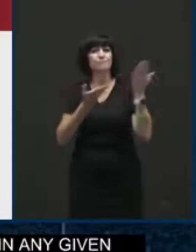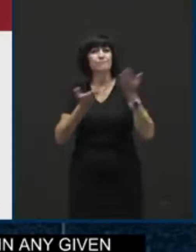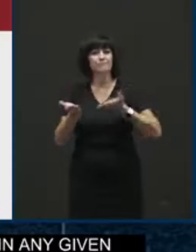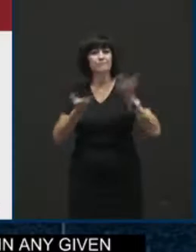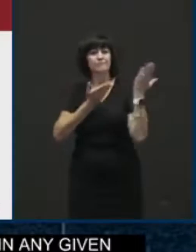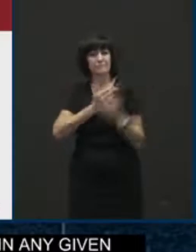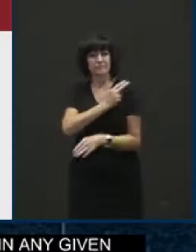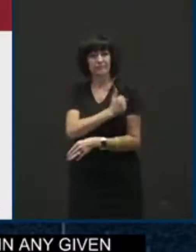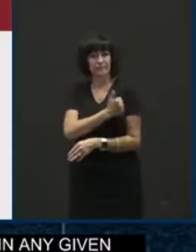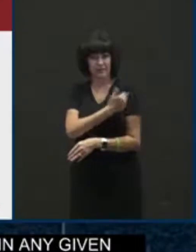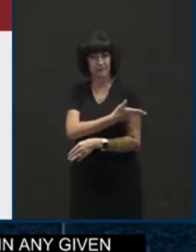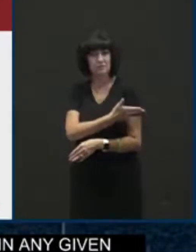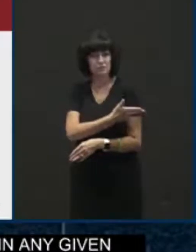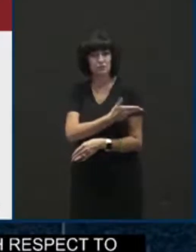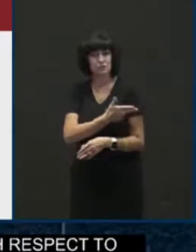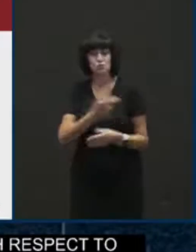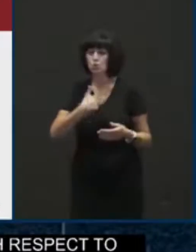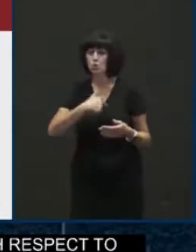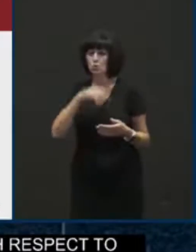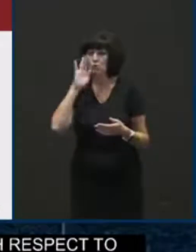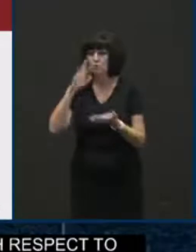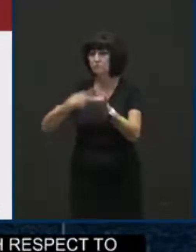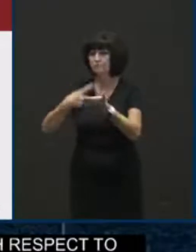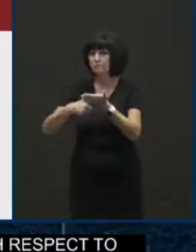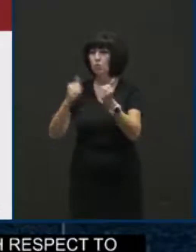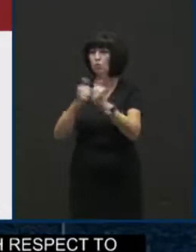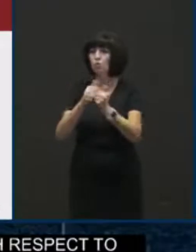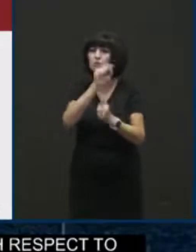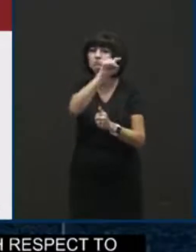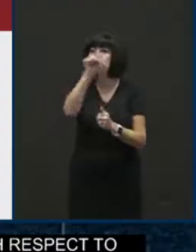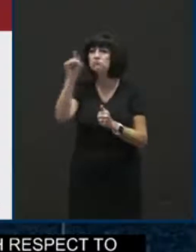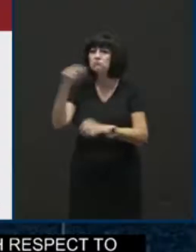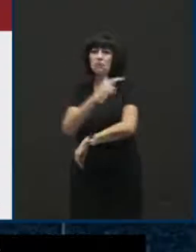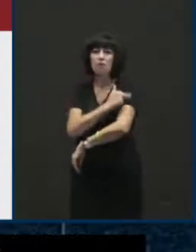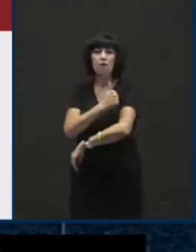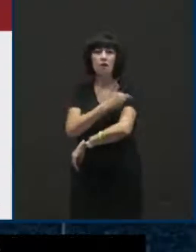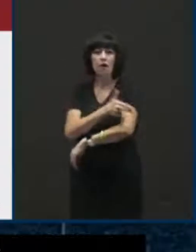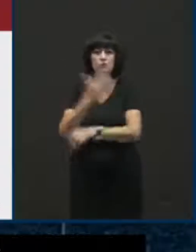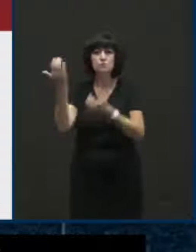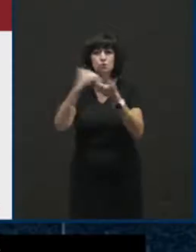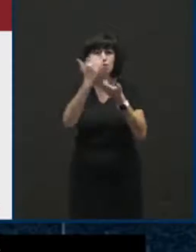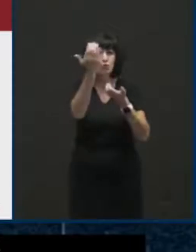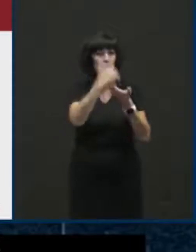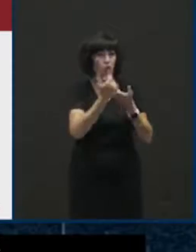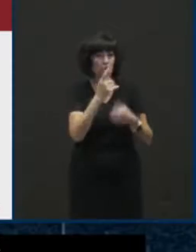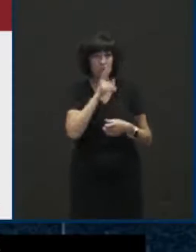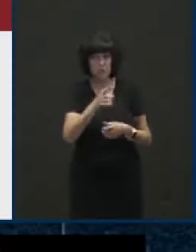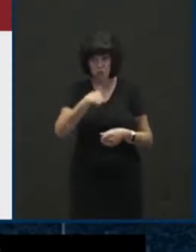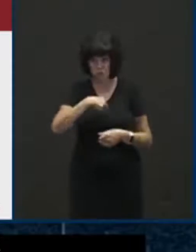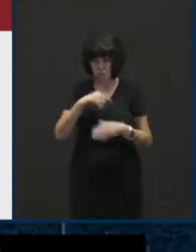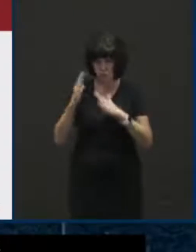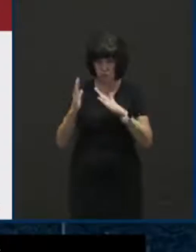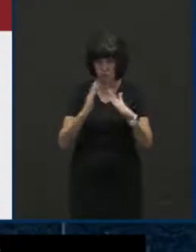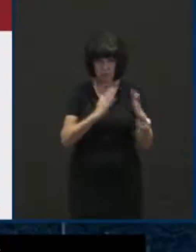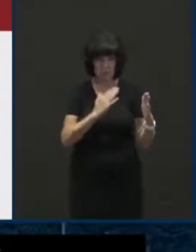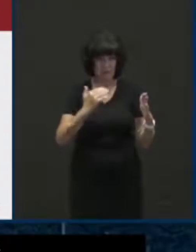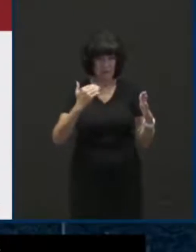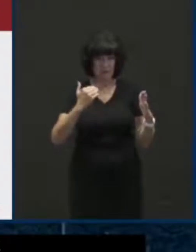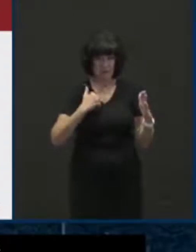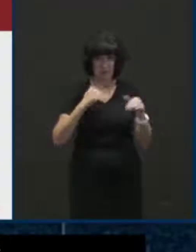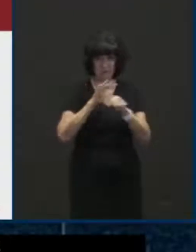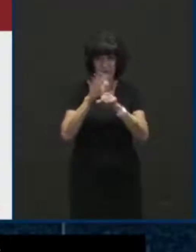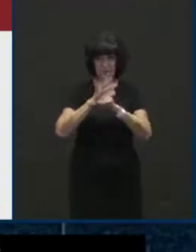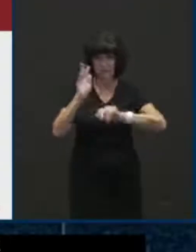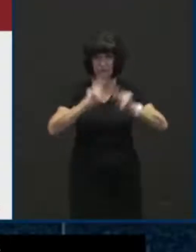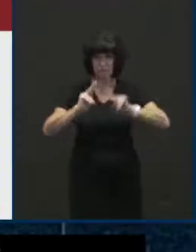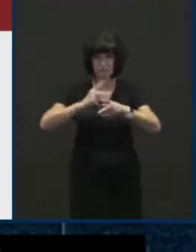conversation with our hospital partners in the weeks ahead, and just to make sure that we're prepared. And they did a great job back in the